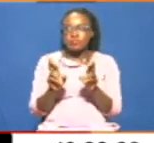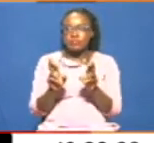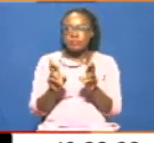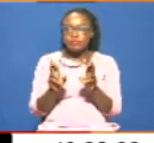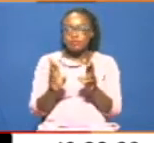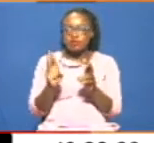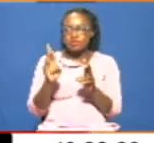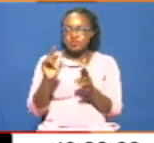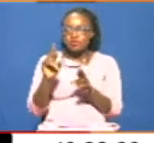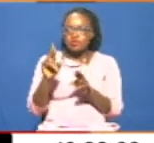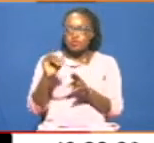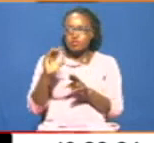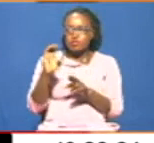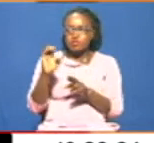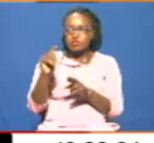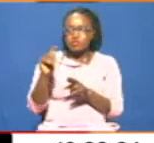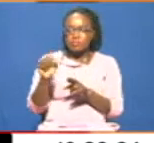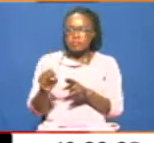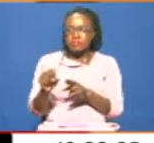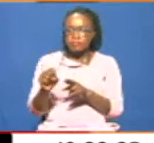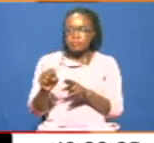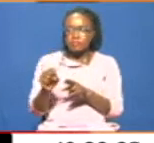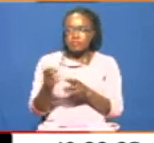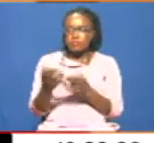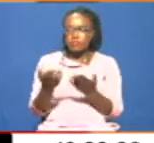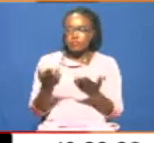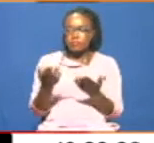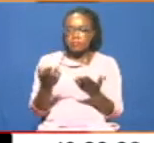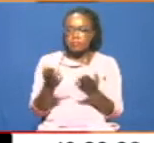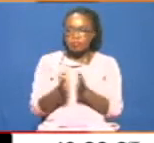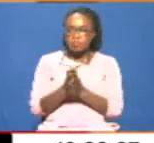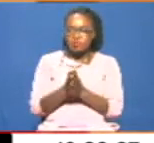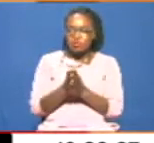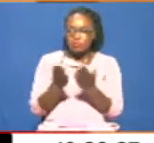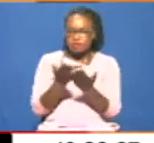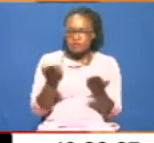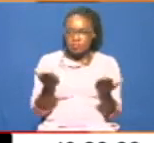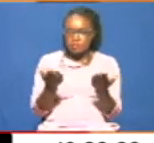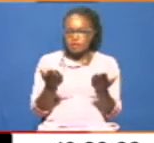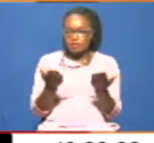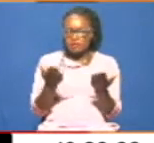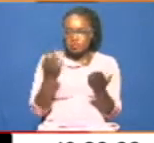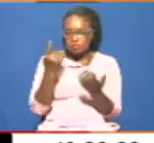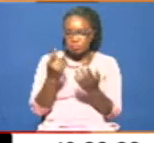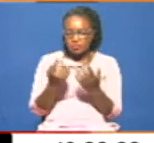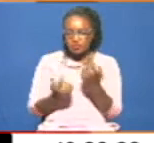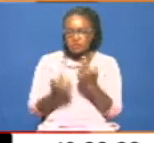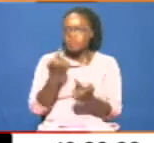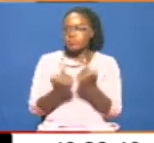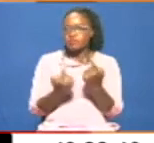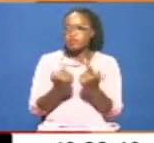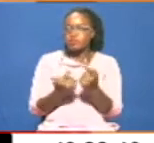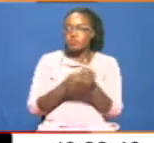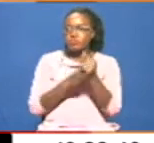briquettes or pellets or such kind of fuels that are there. And Burn, being one of the